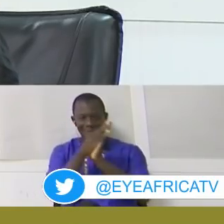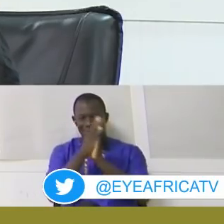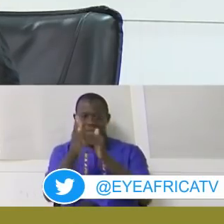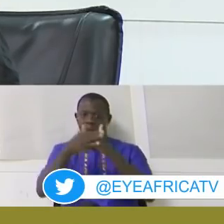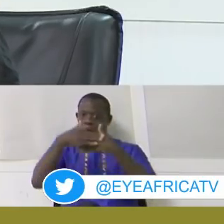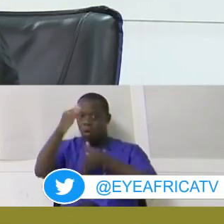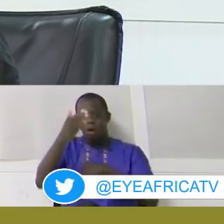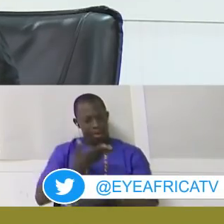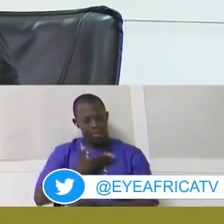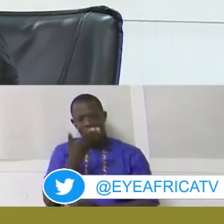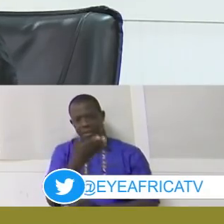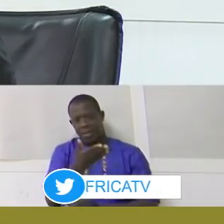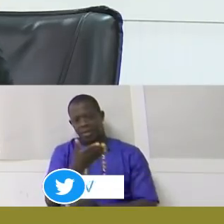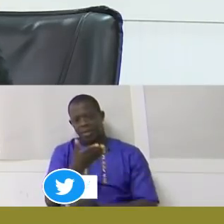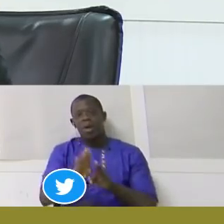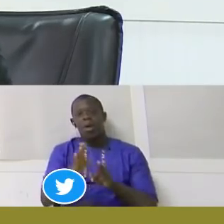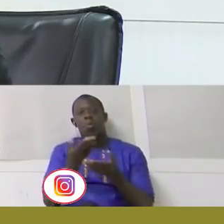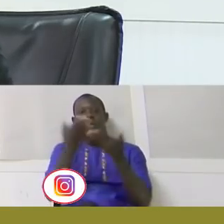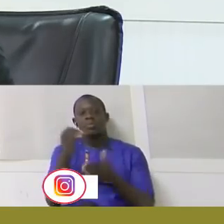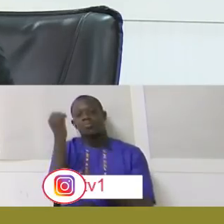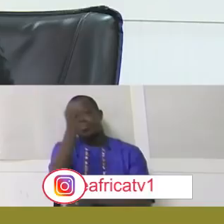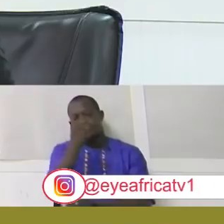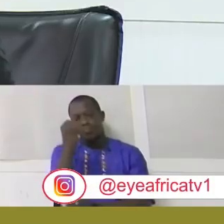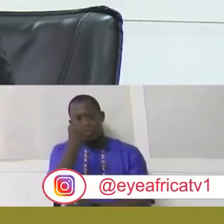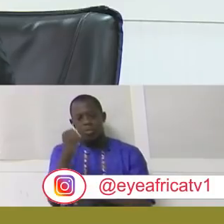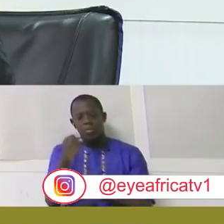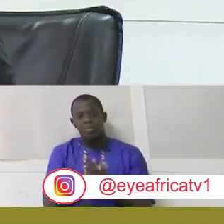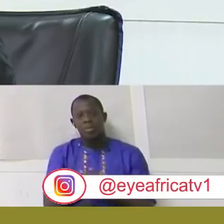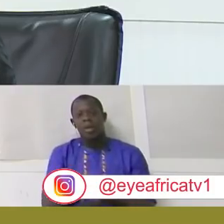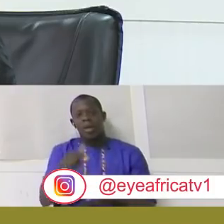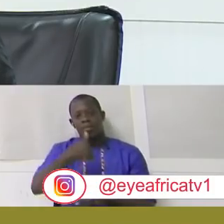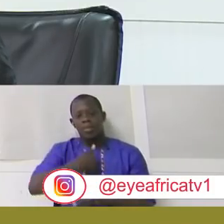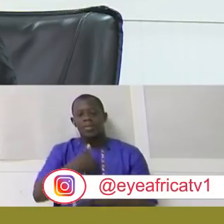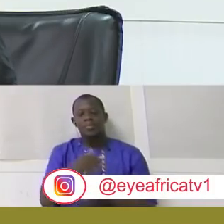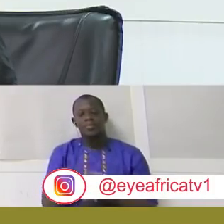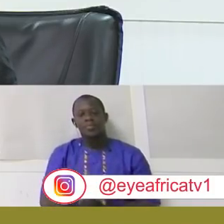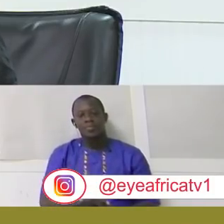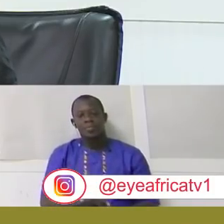lot of challenges. Because man in